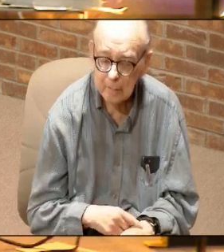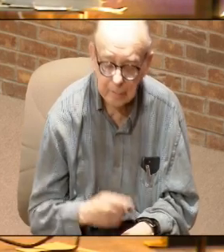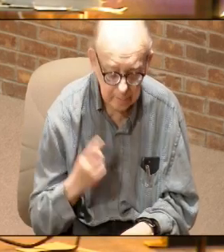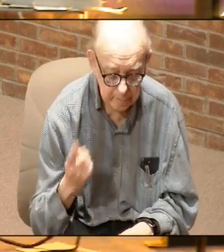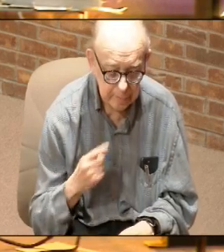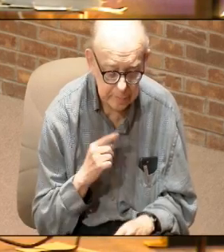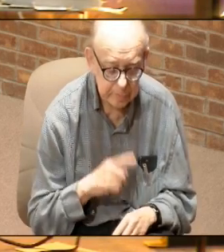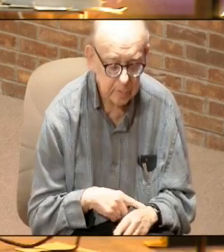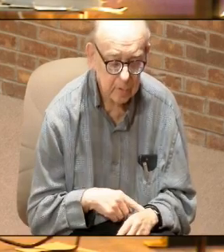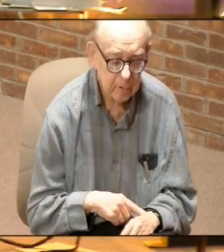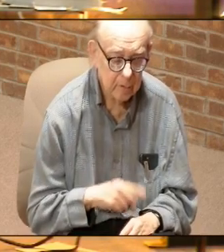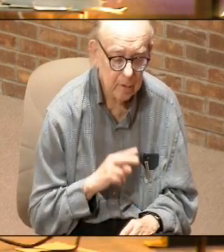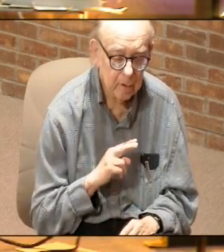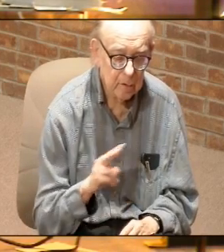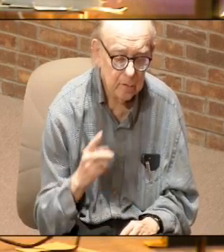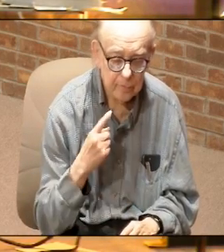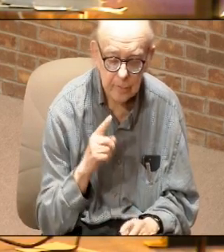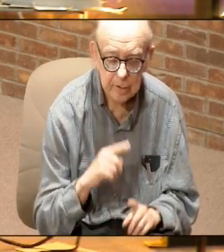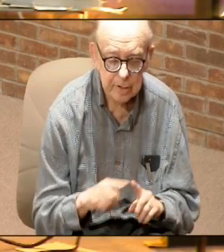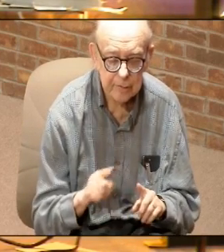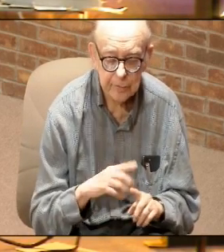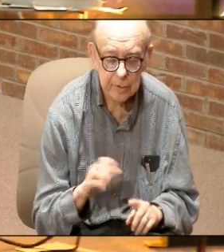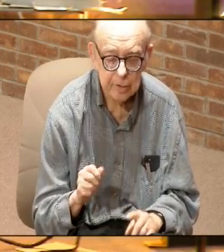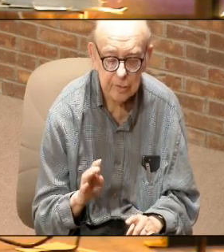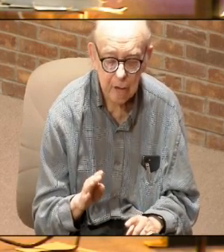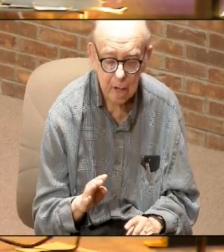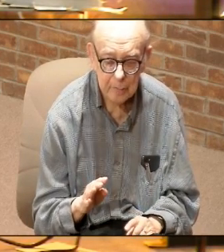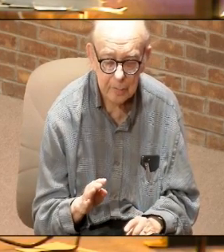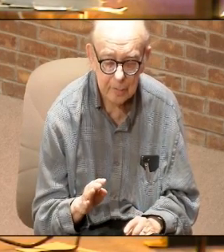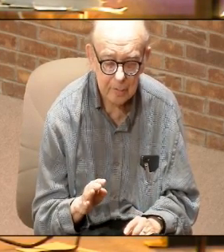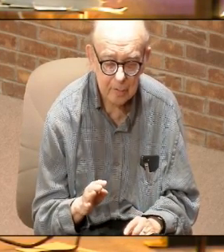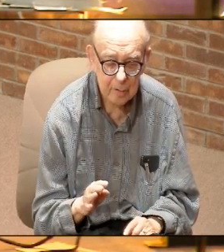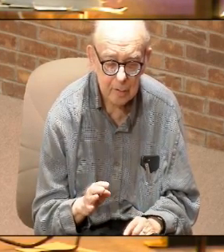I think it's time to look for another job.